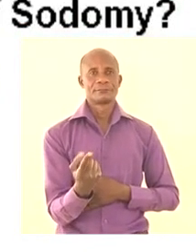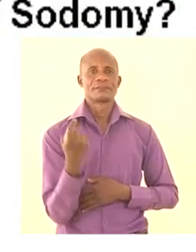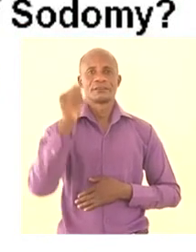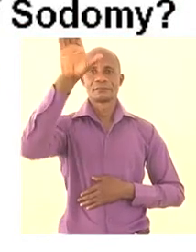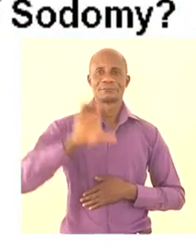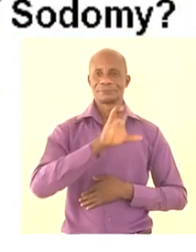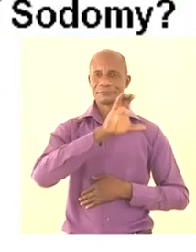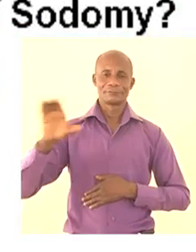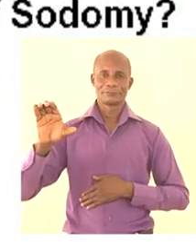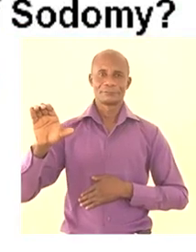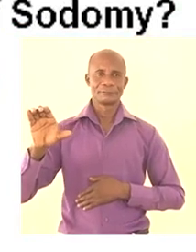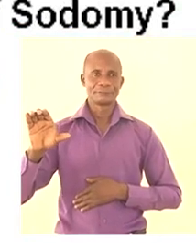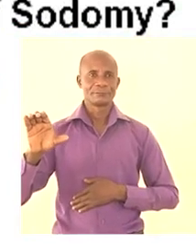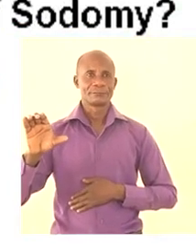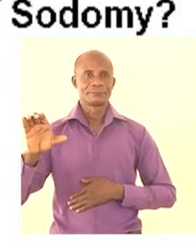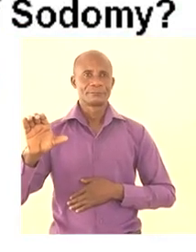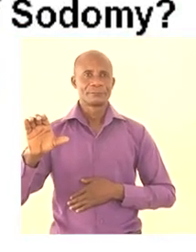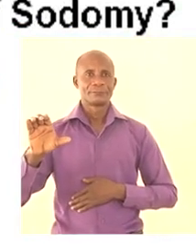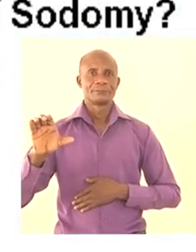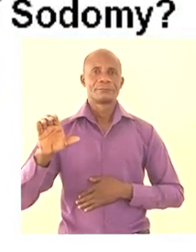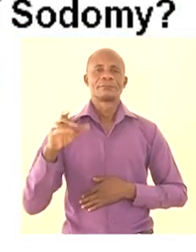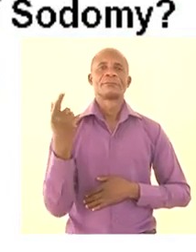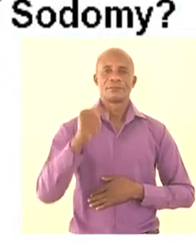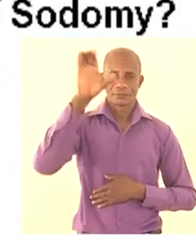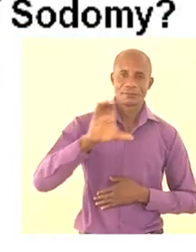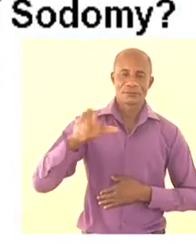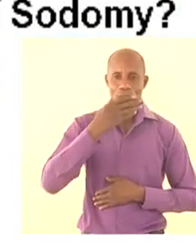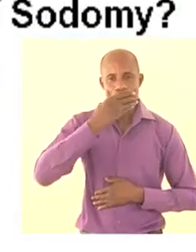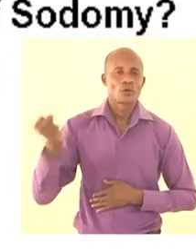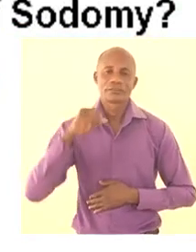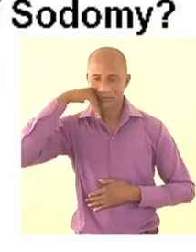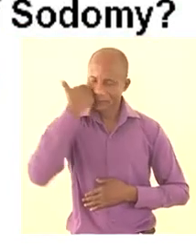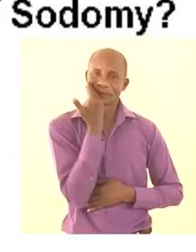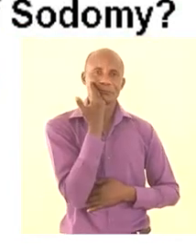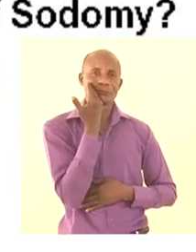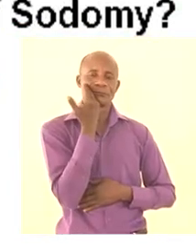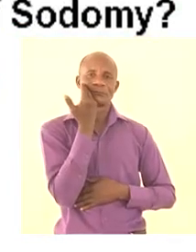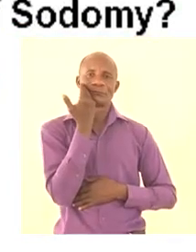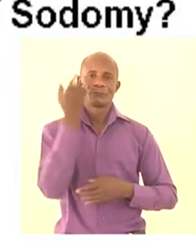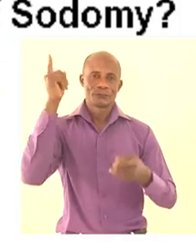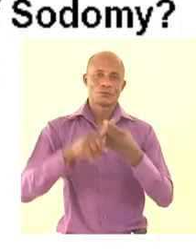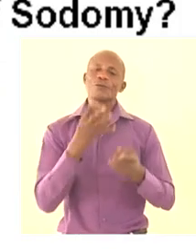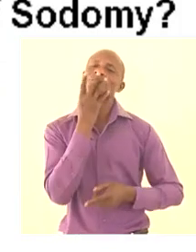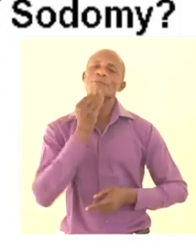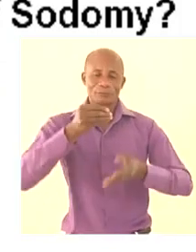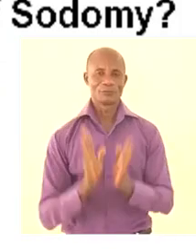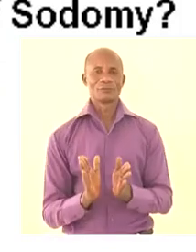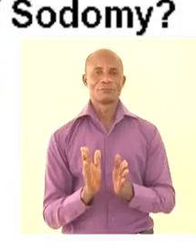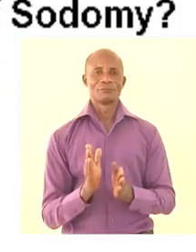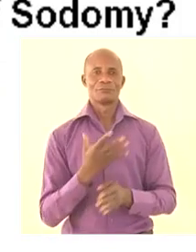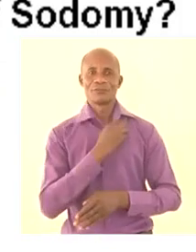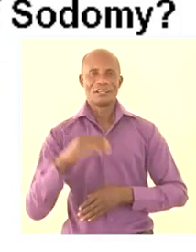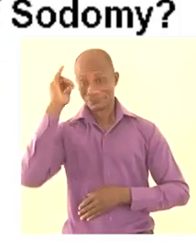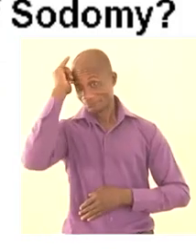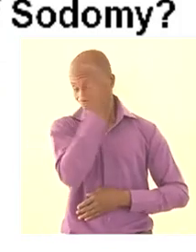the cross, in our first reading, he says, the cross was a scandal to Jews